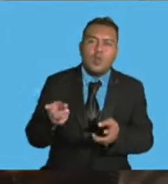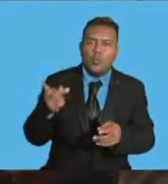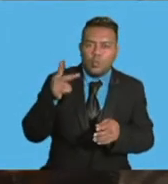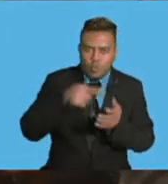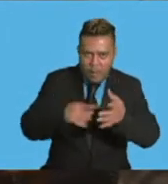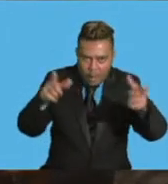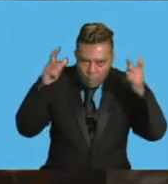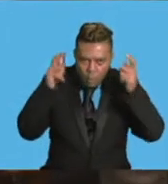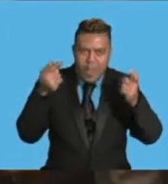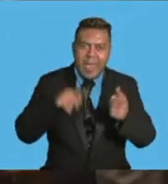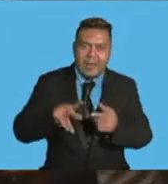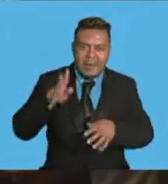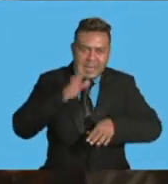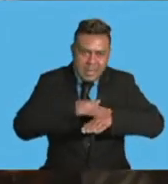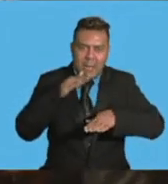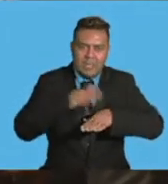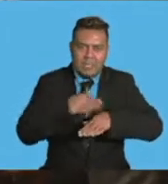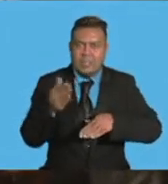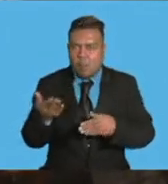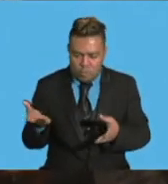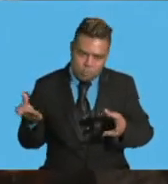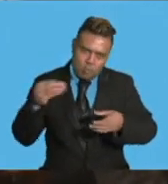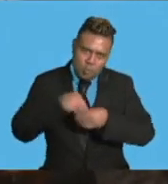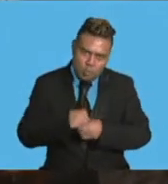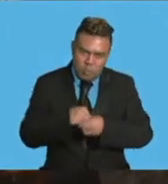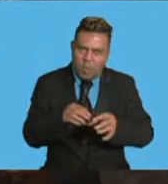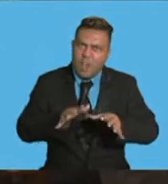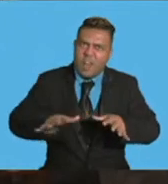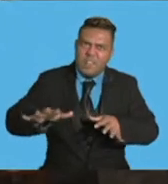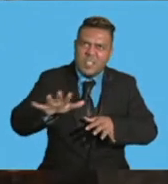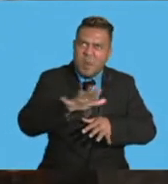Kiribati as well. And that covers about